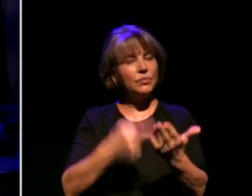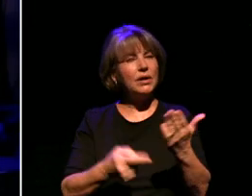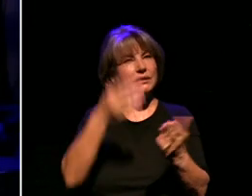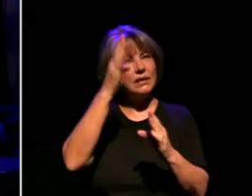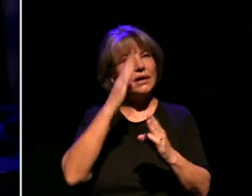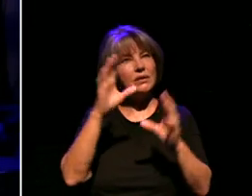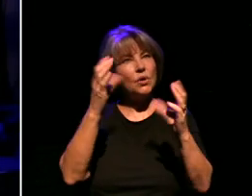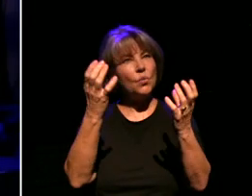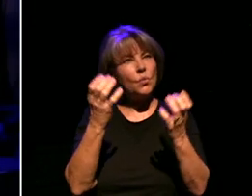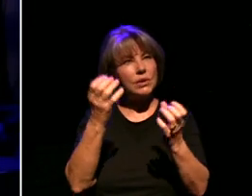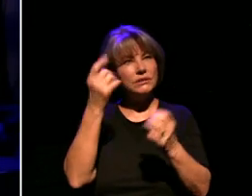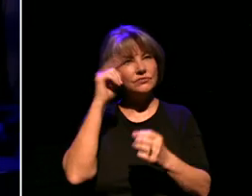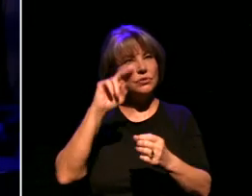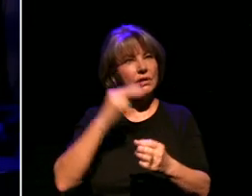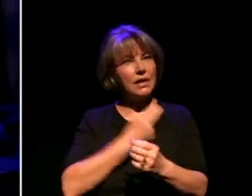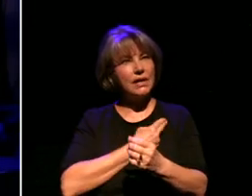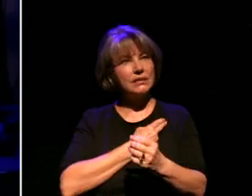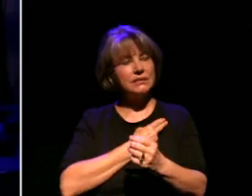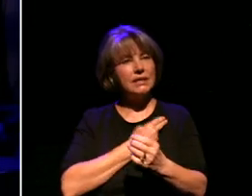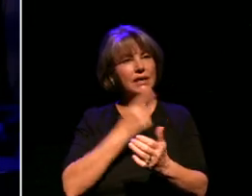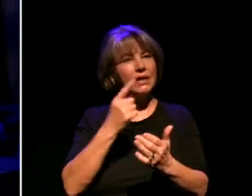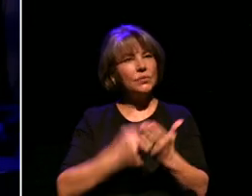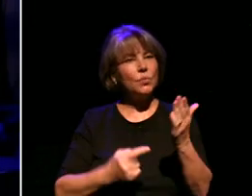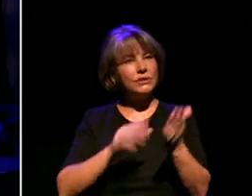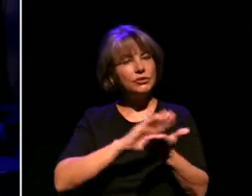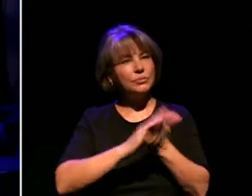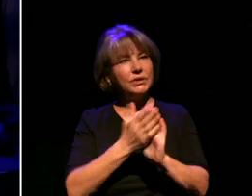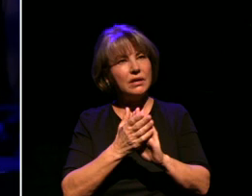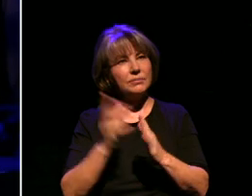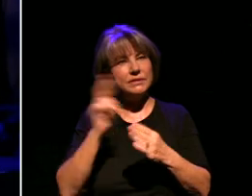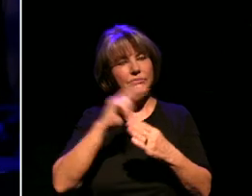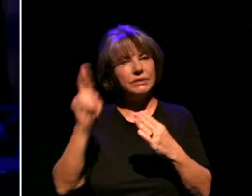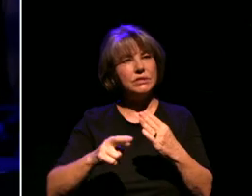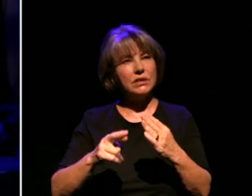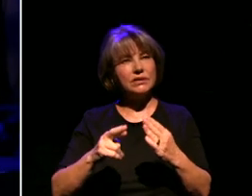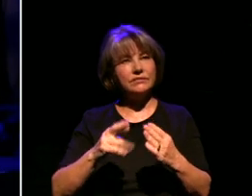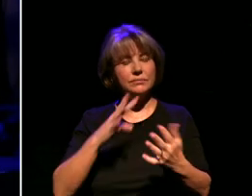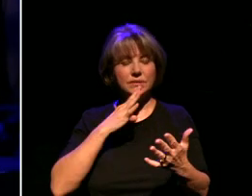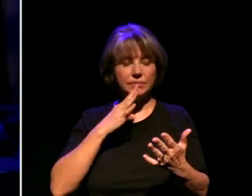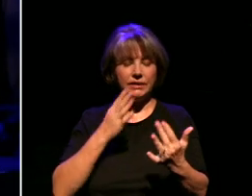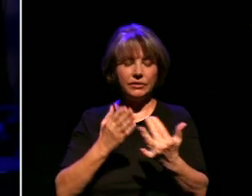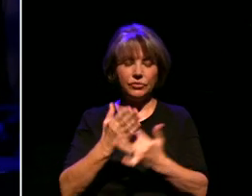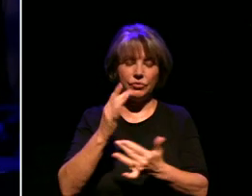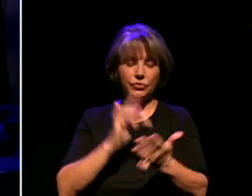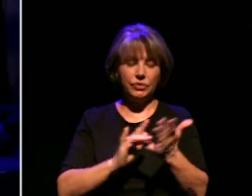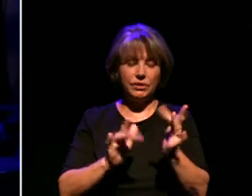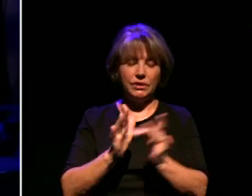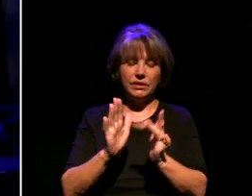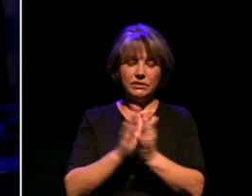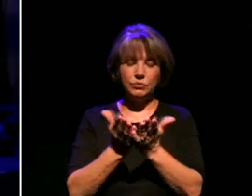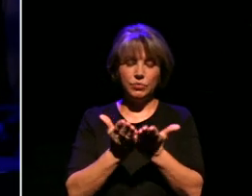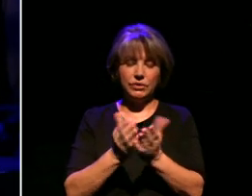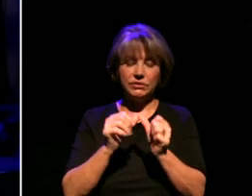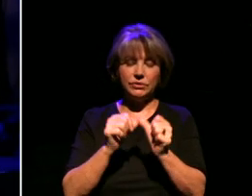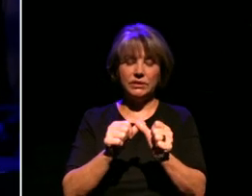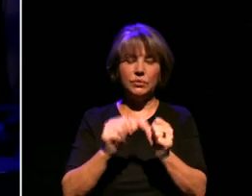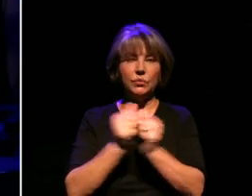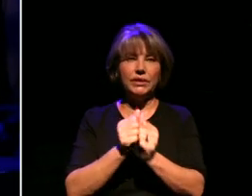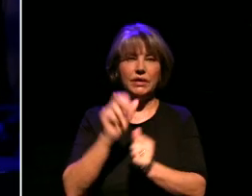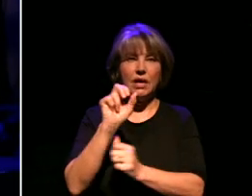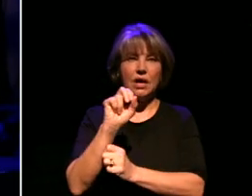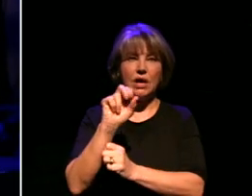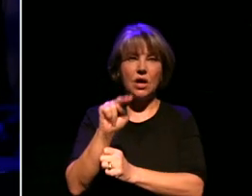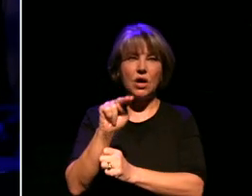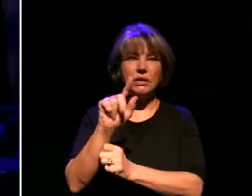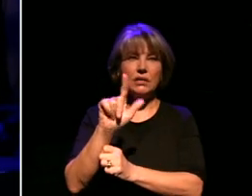we God would have us be as a result of Him speaking to us in His Word. And as we continue with our online services, I just want